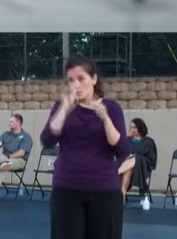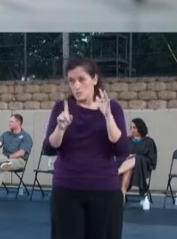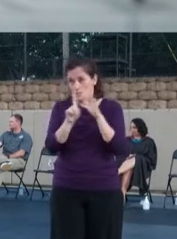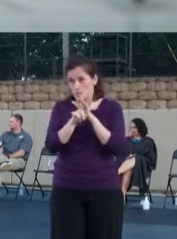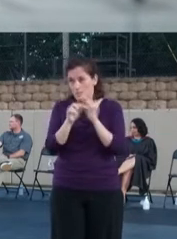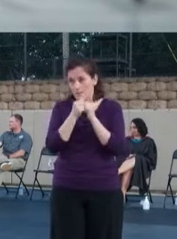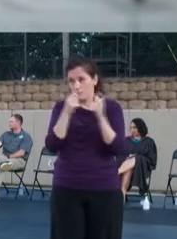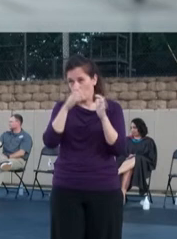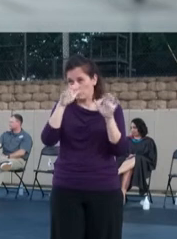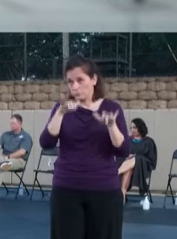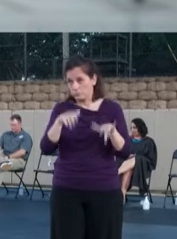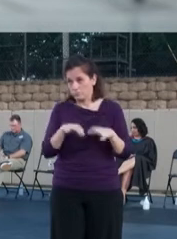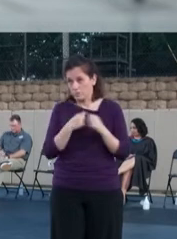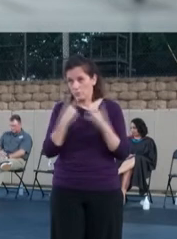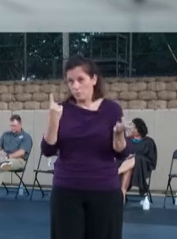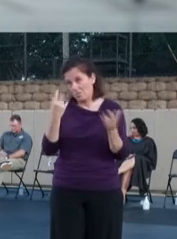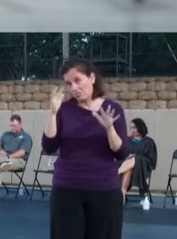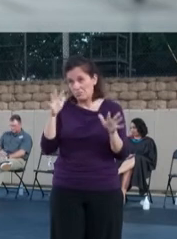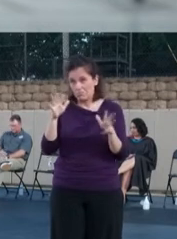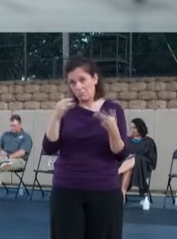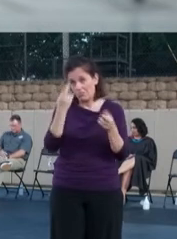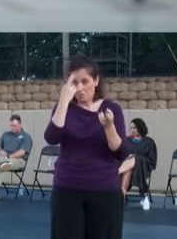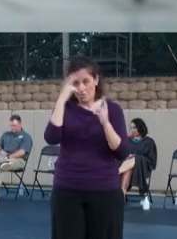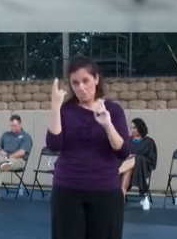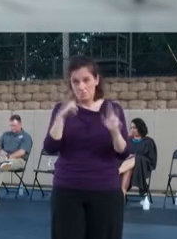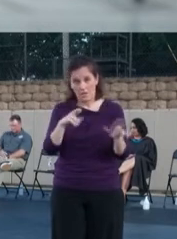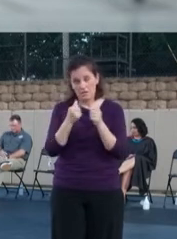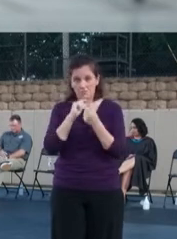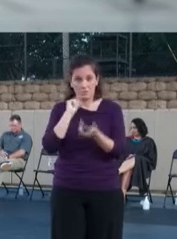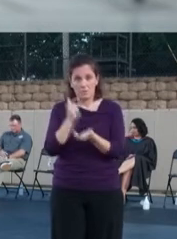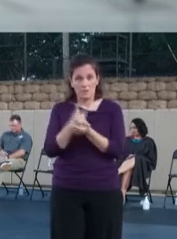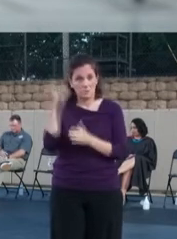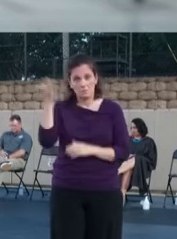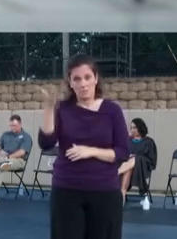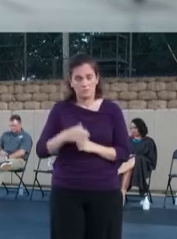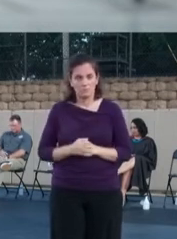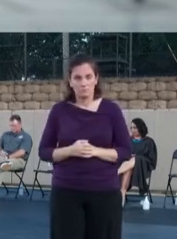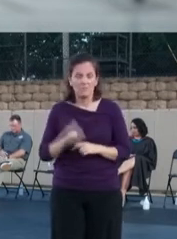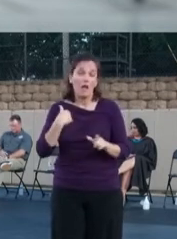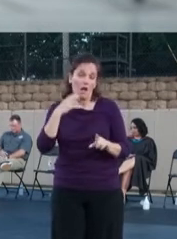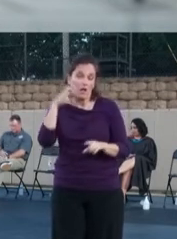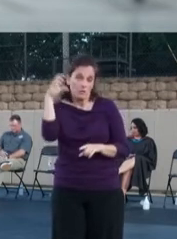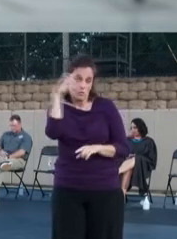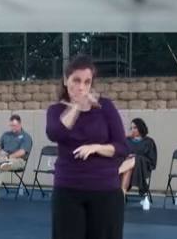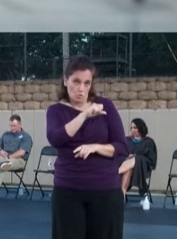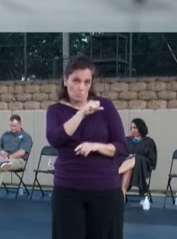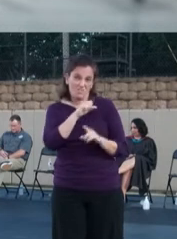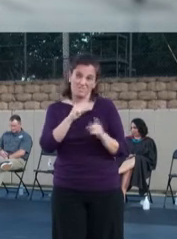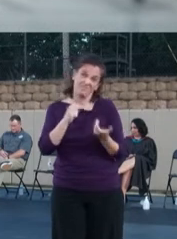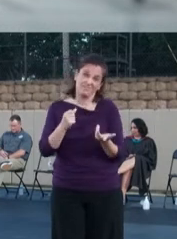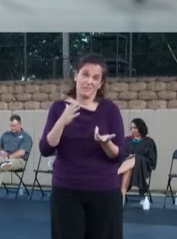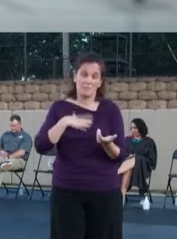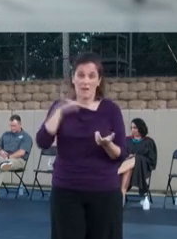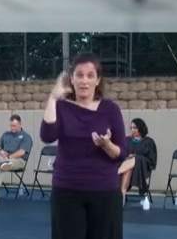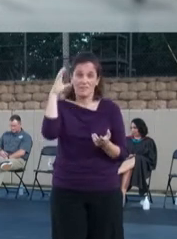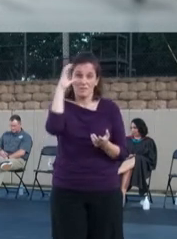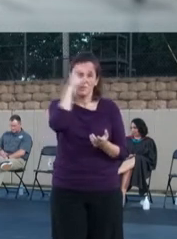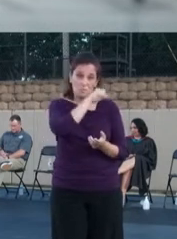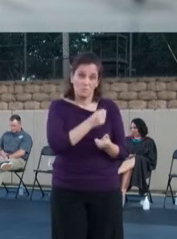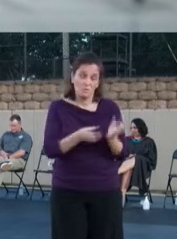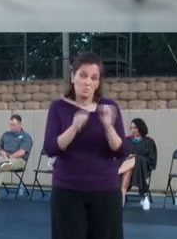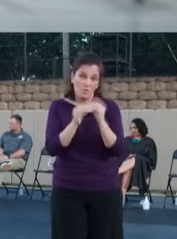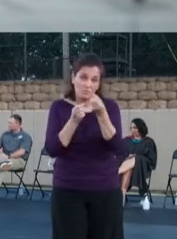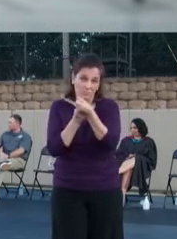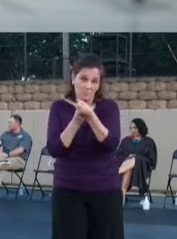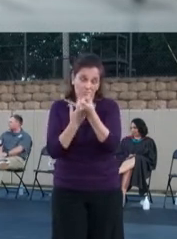somewhat respectable commencement speech. I assumed, and my assumption was further reinforced by